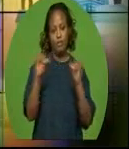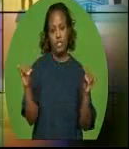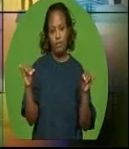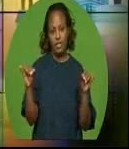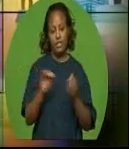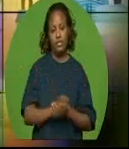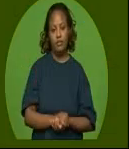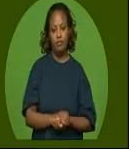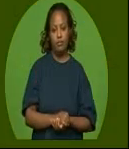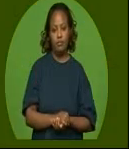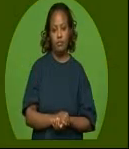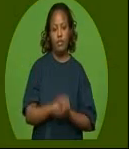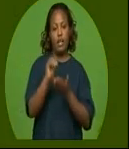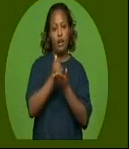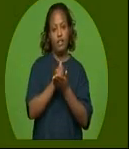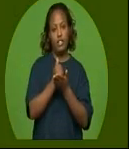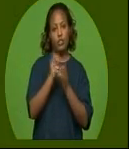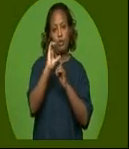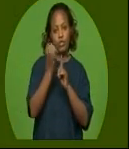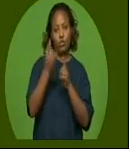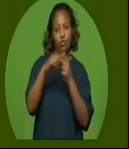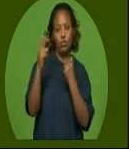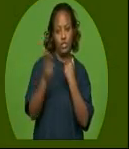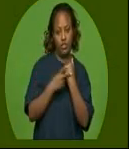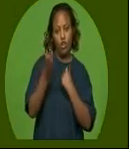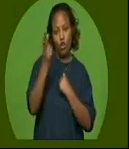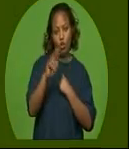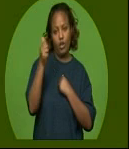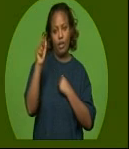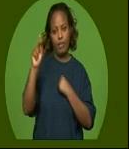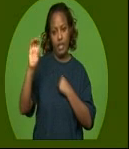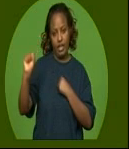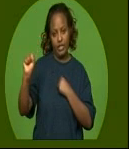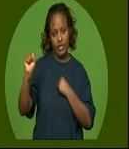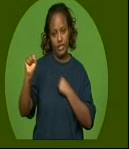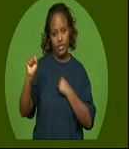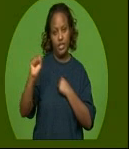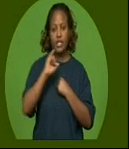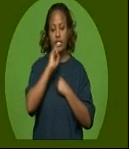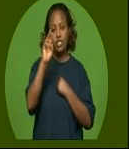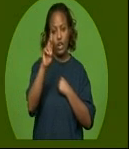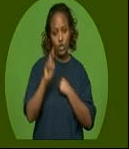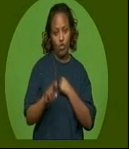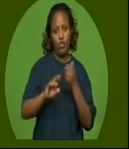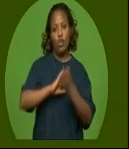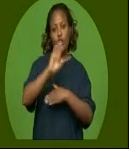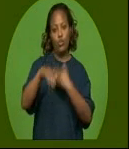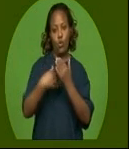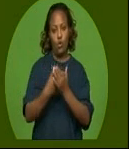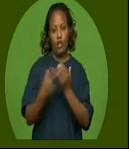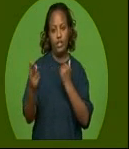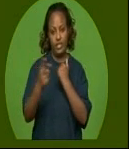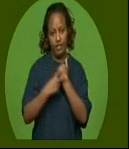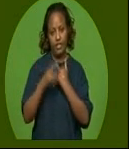marginal measurements. Average propensity to save, or APS, is the ratio